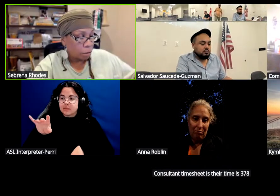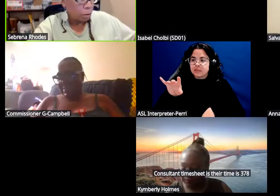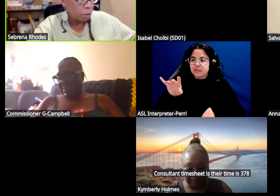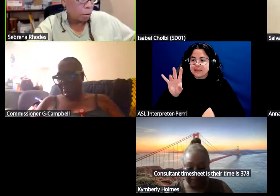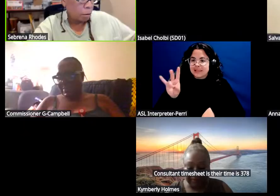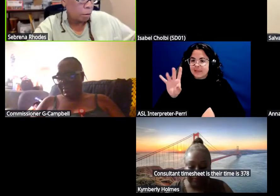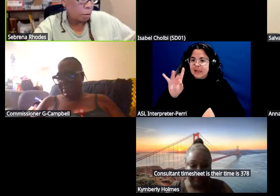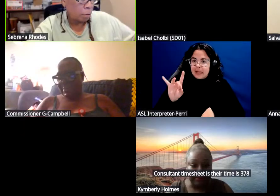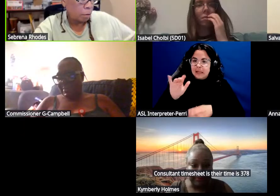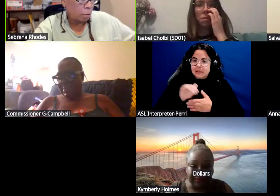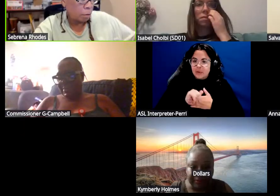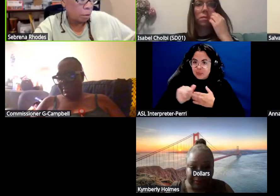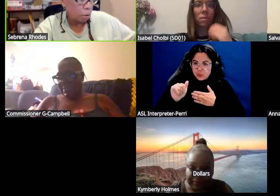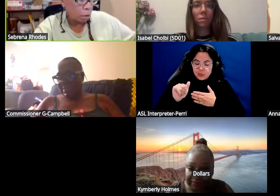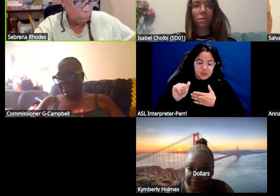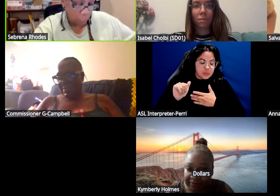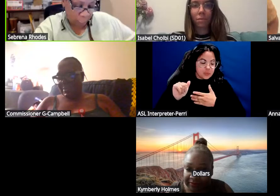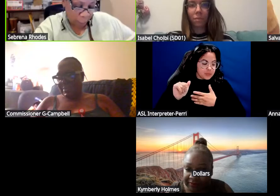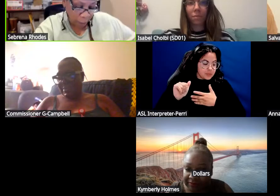$378.